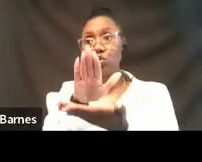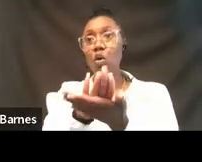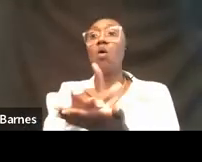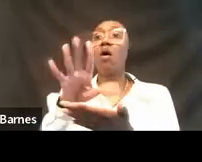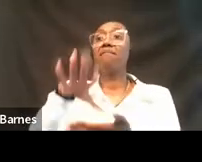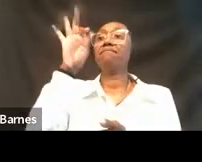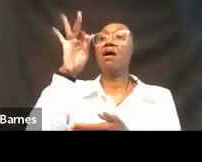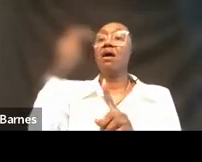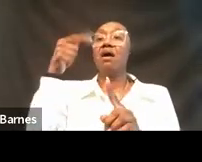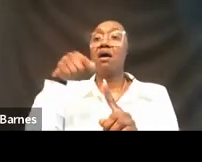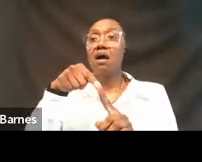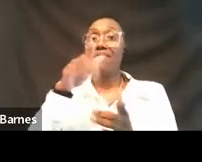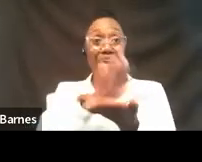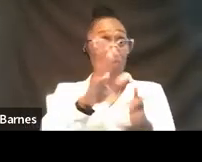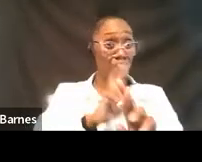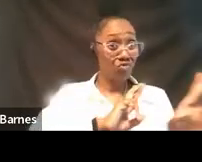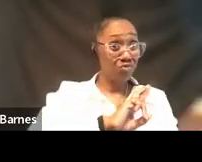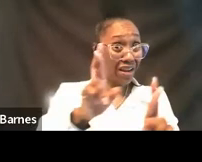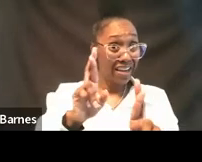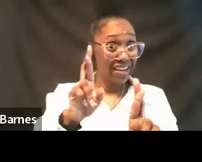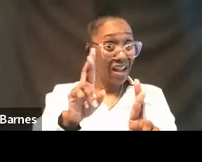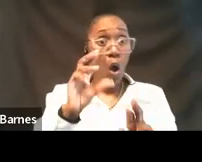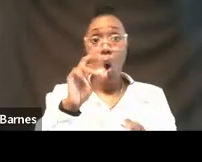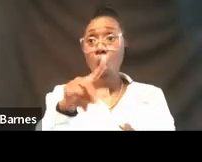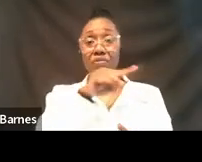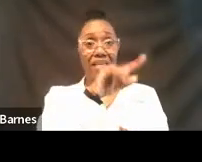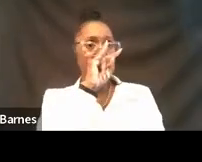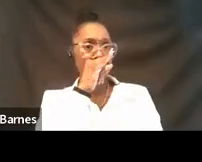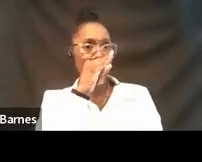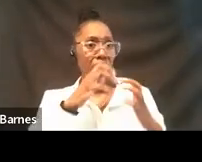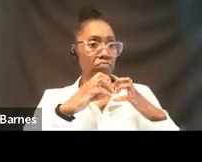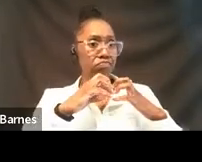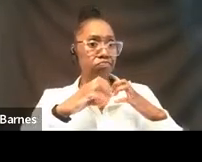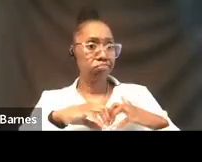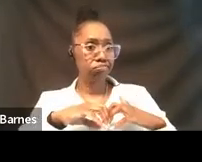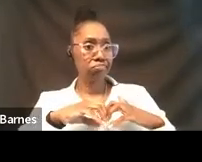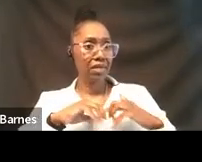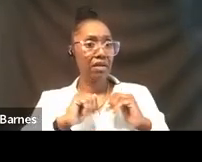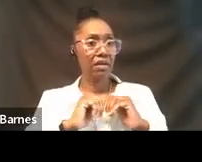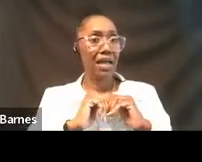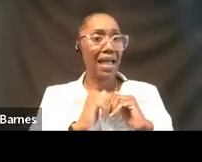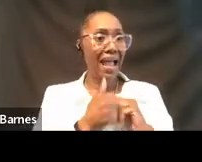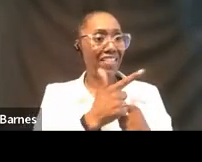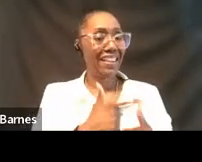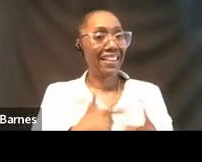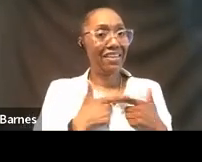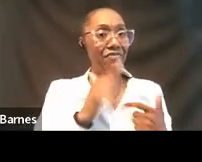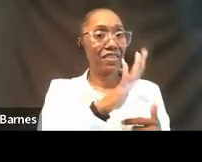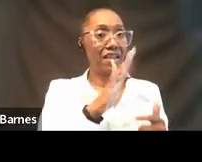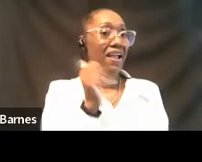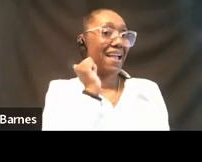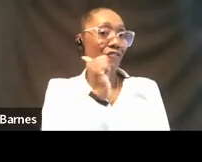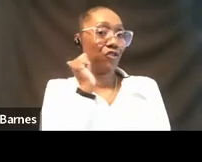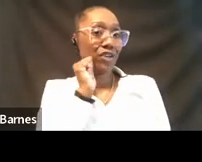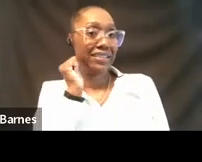academic readiness or does this child have a breakdown in how they are actually living on a day-to-day basis? And